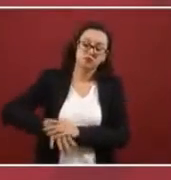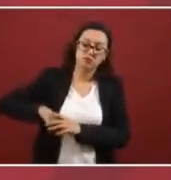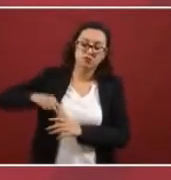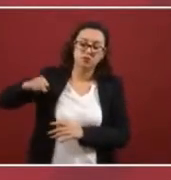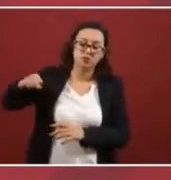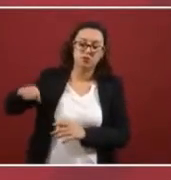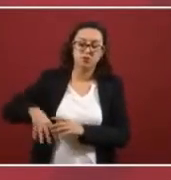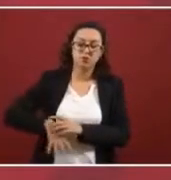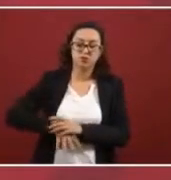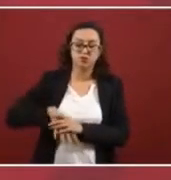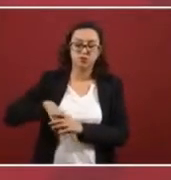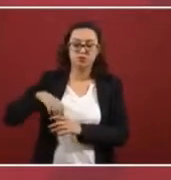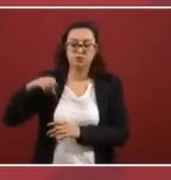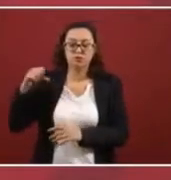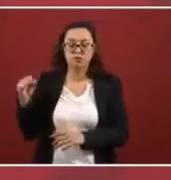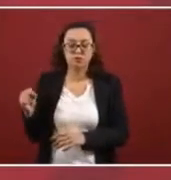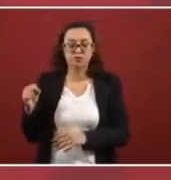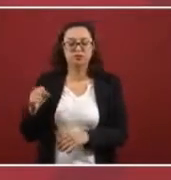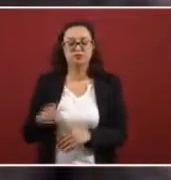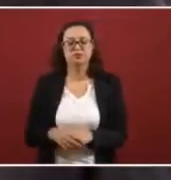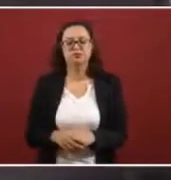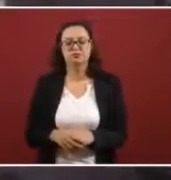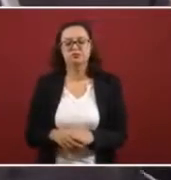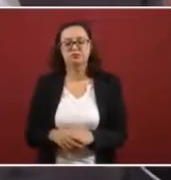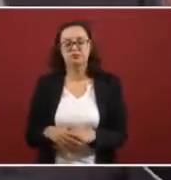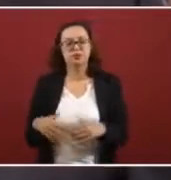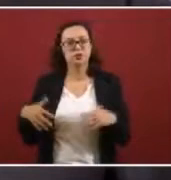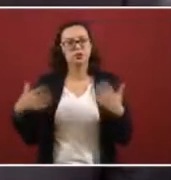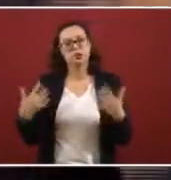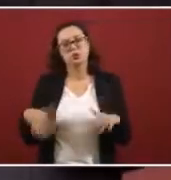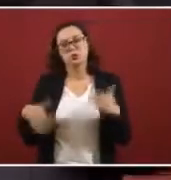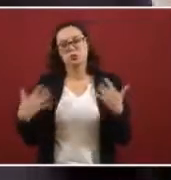petroleum exploration before the expropriation.